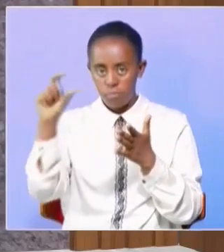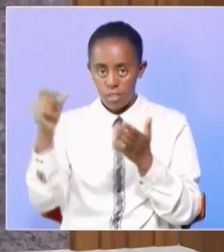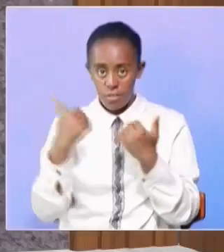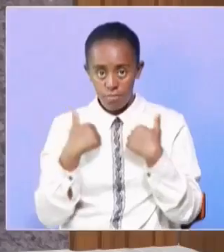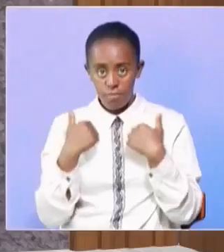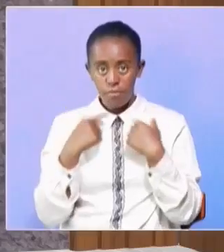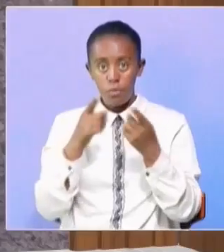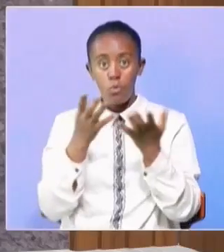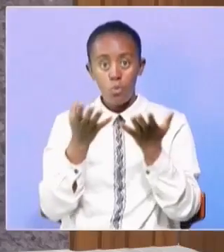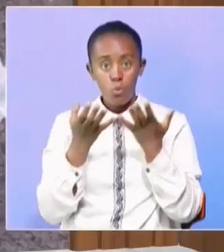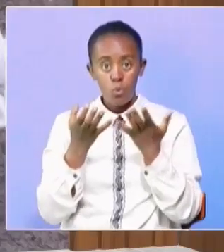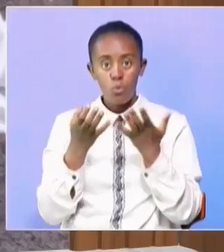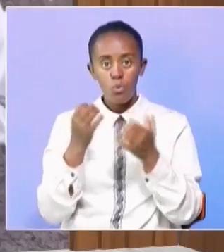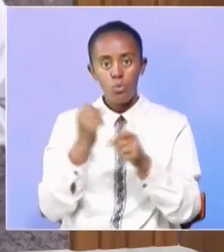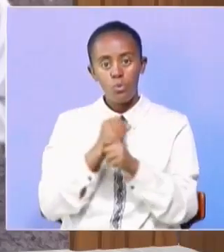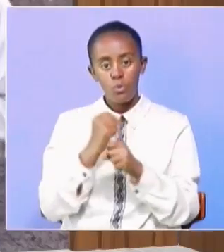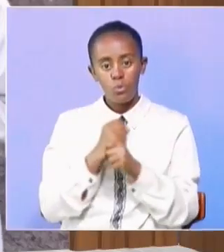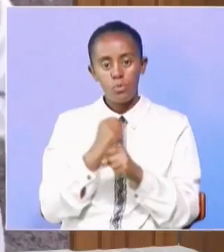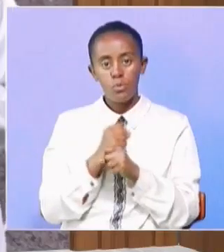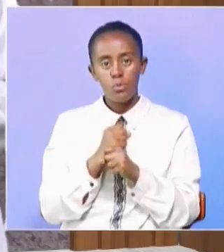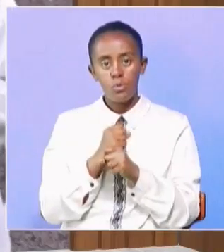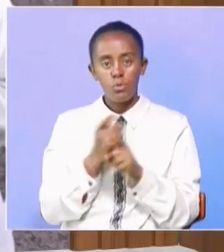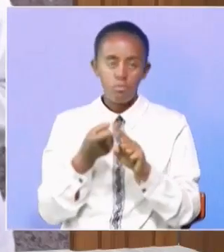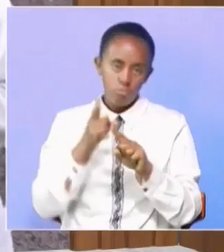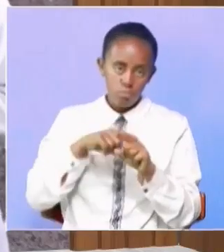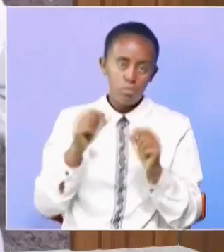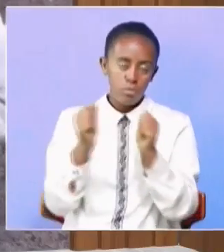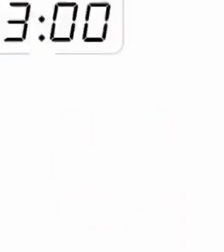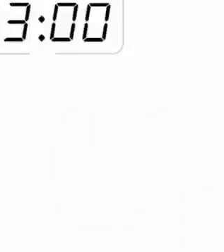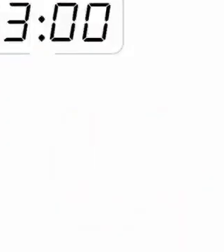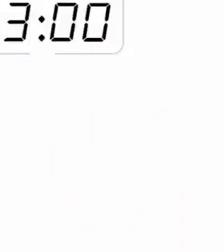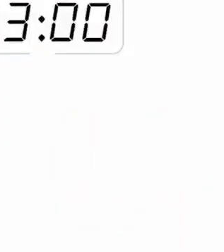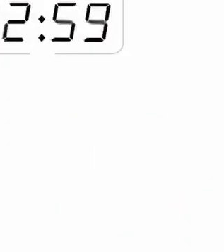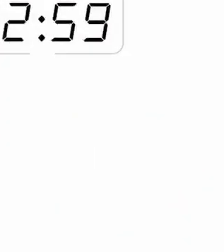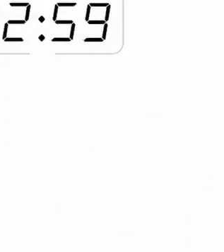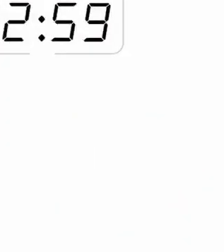I want, and we'll get back and do it together.